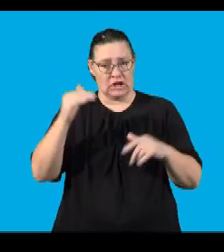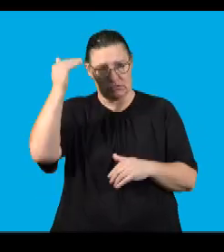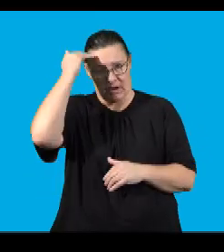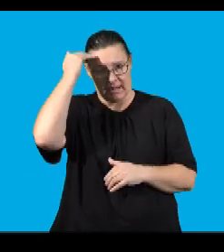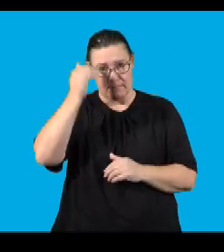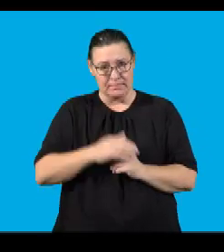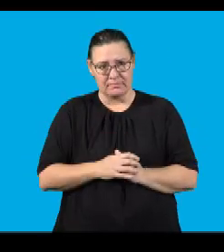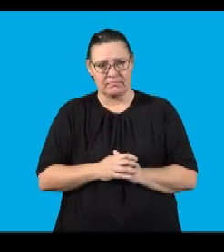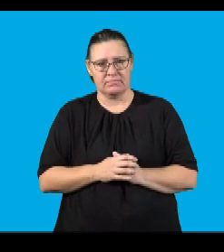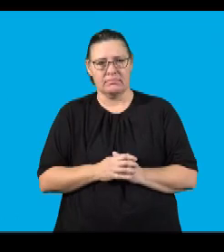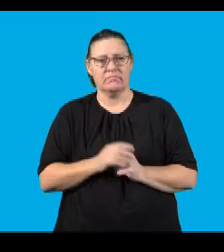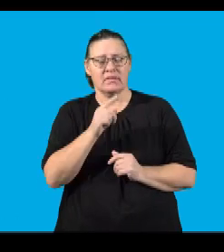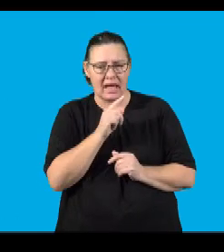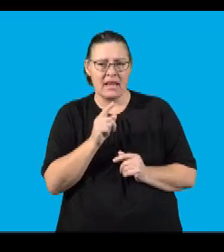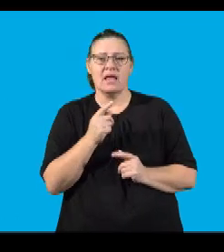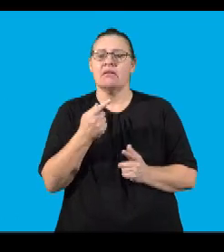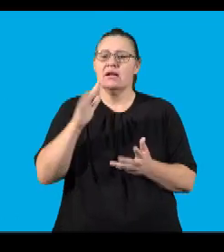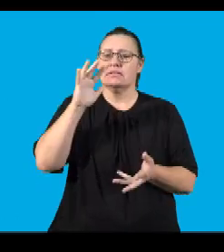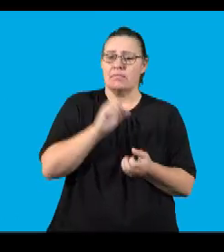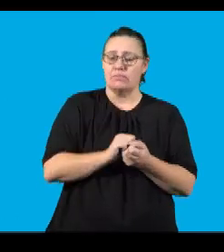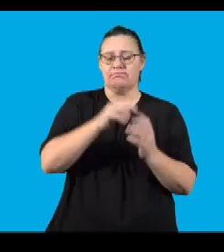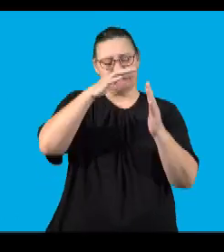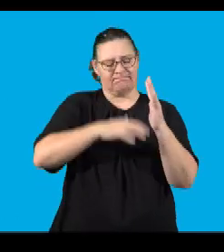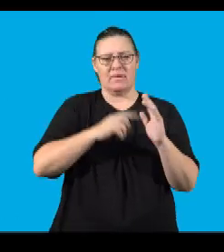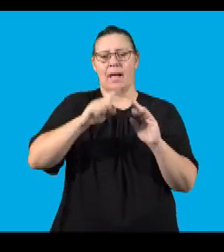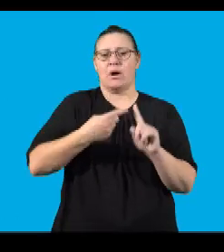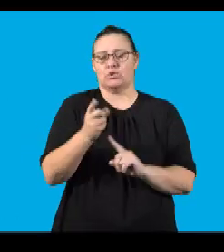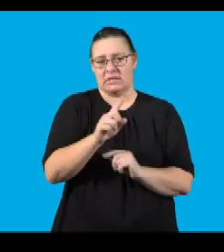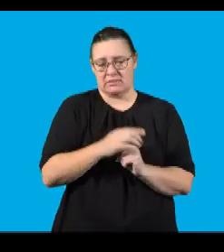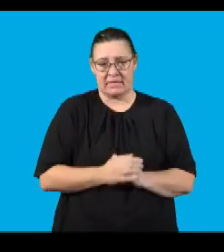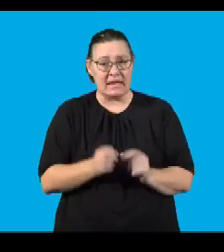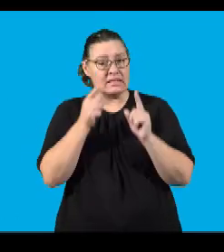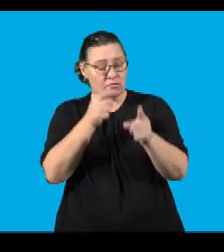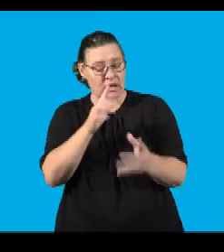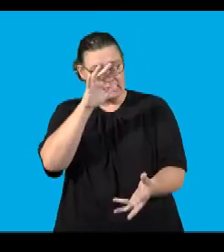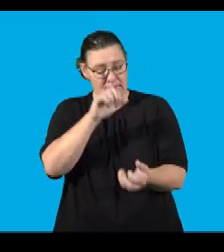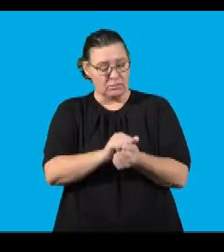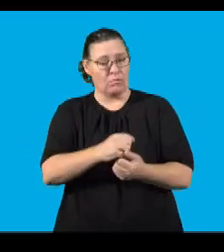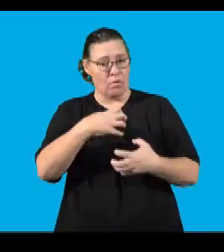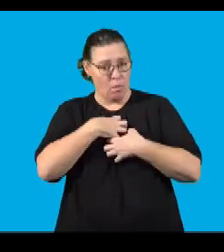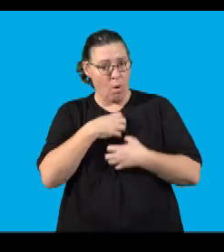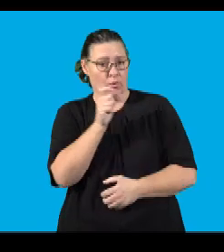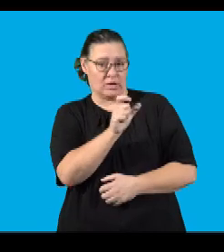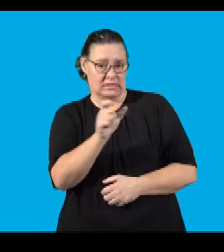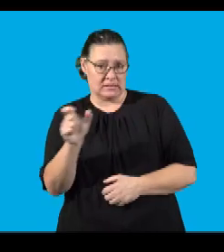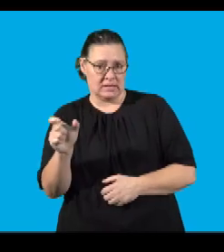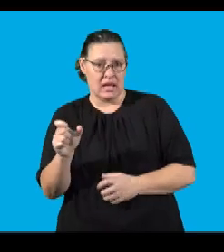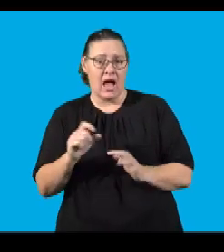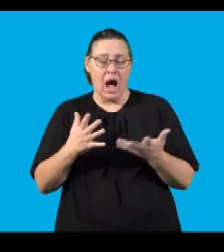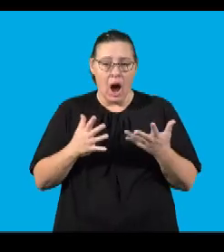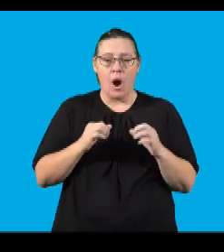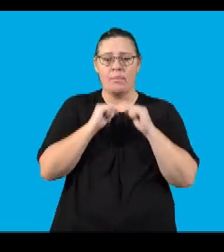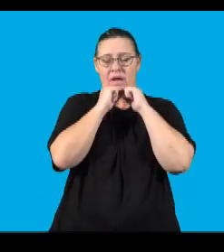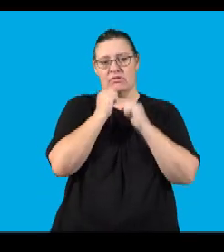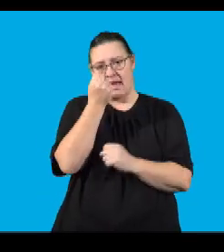the statement. It introduces what the text is about. Then comes an instruction. Summarize in your own words